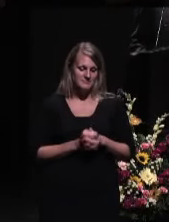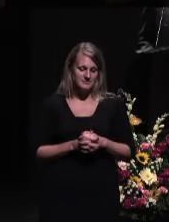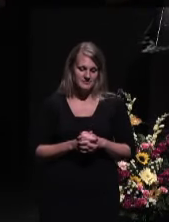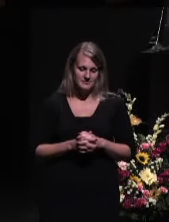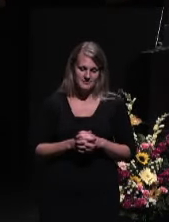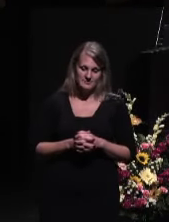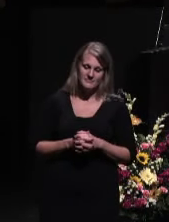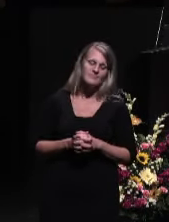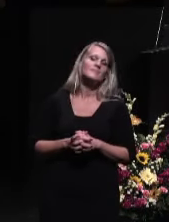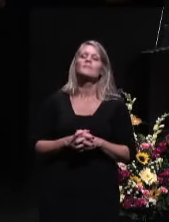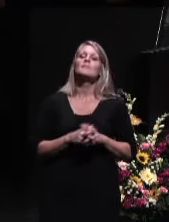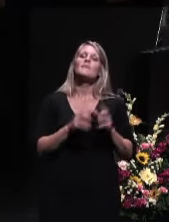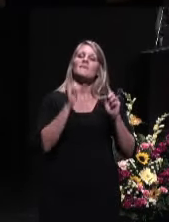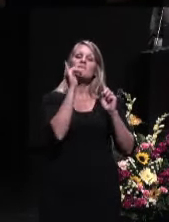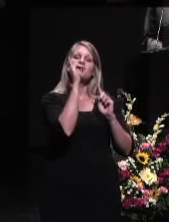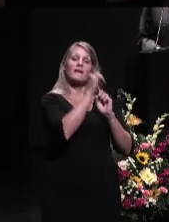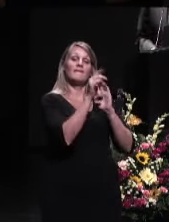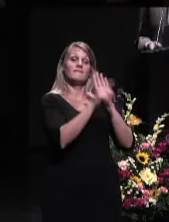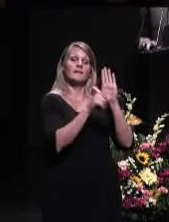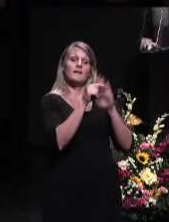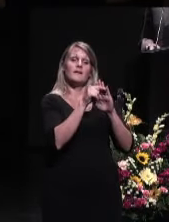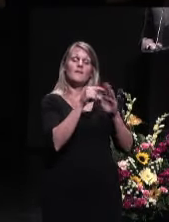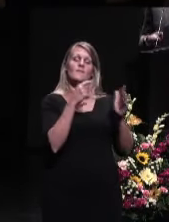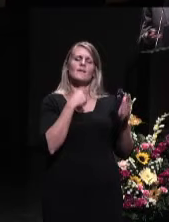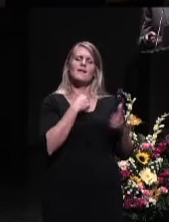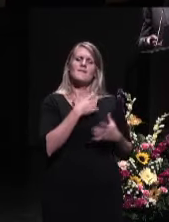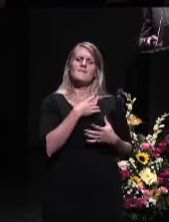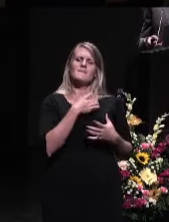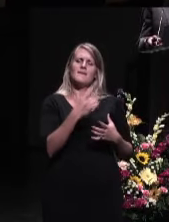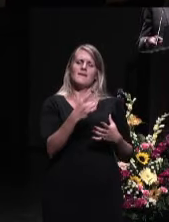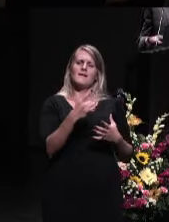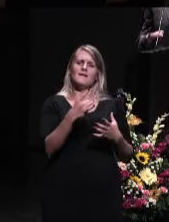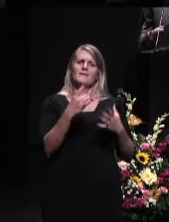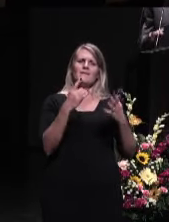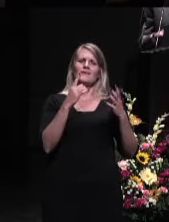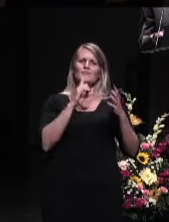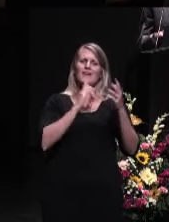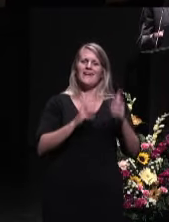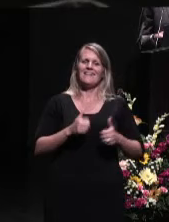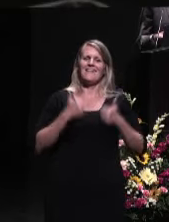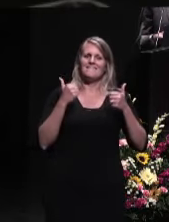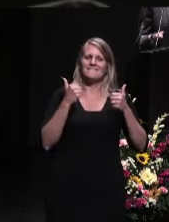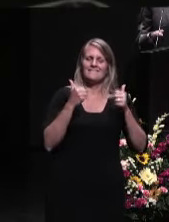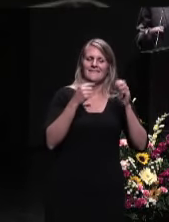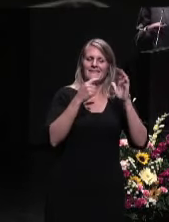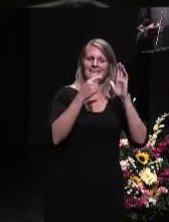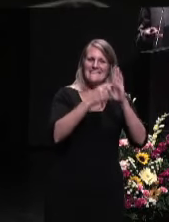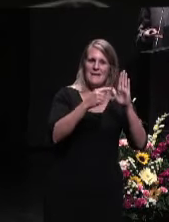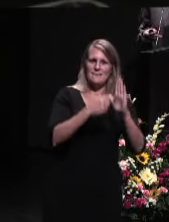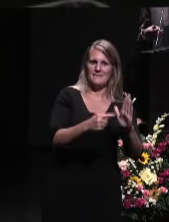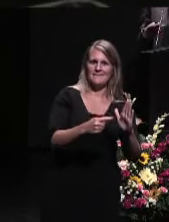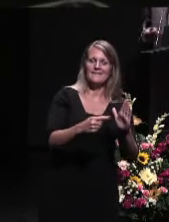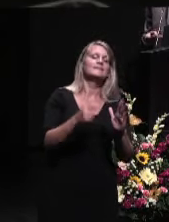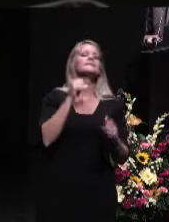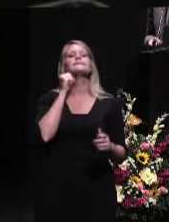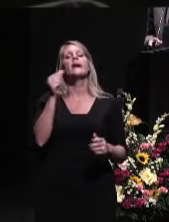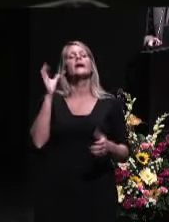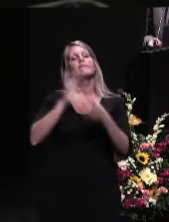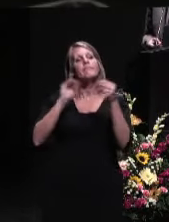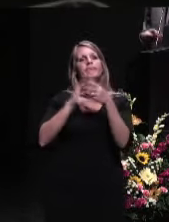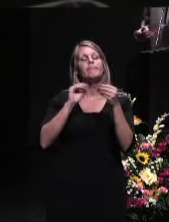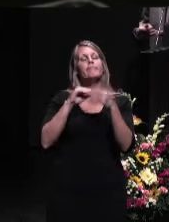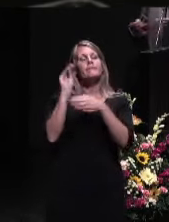What I really like about the video is how it brings to life the examples. It's not just talking heads. It's not just a narrated script. It's